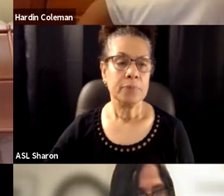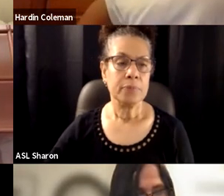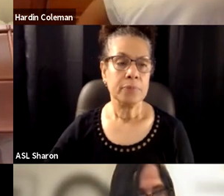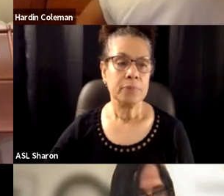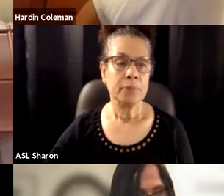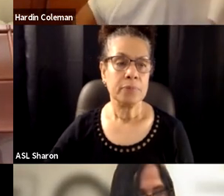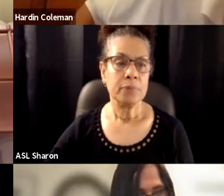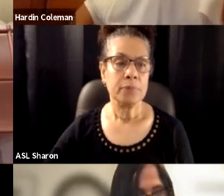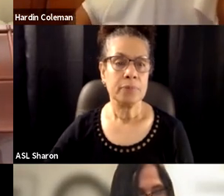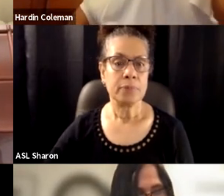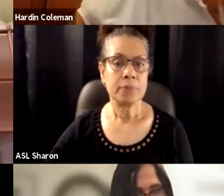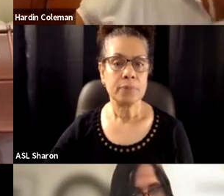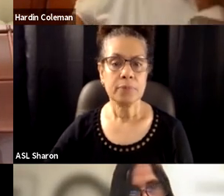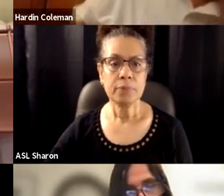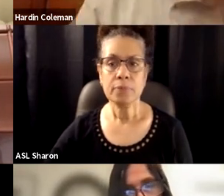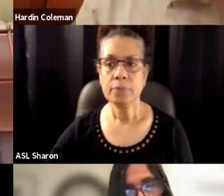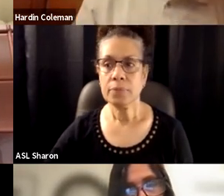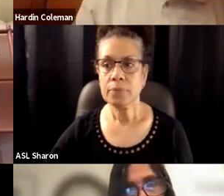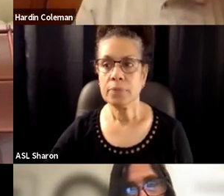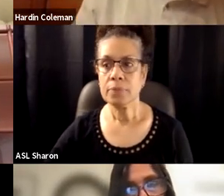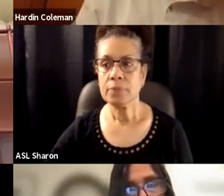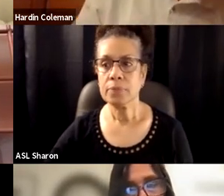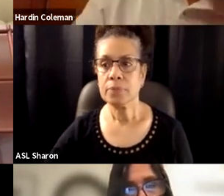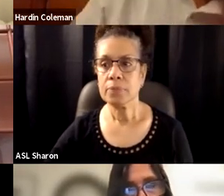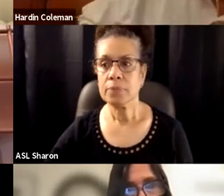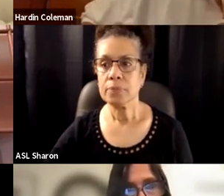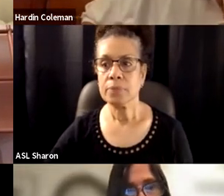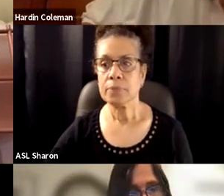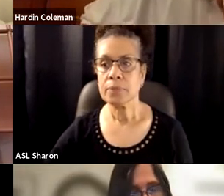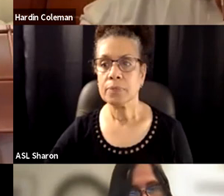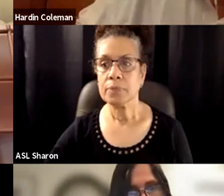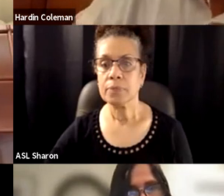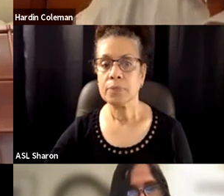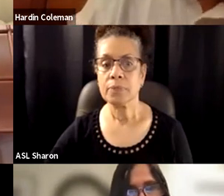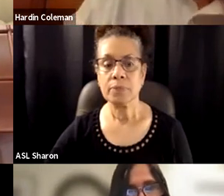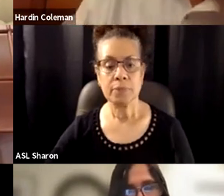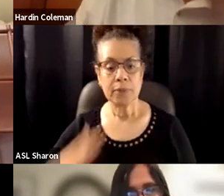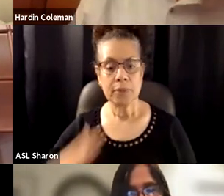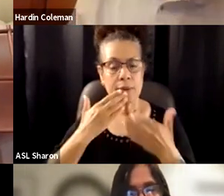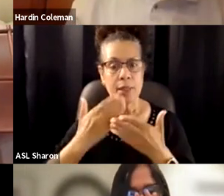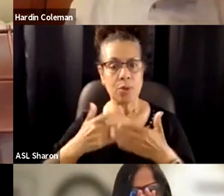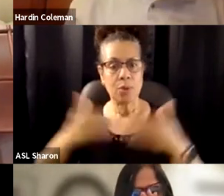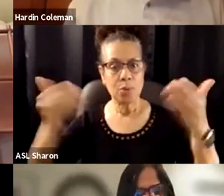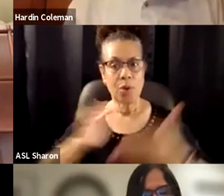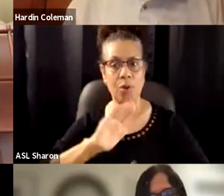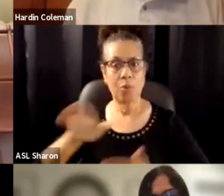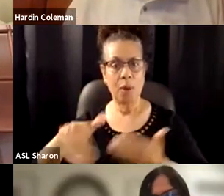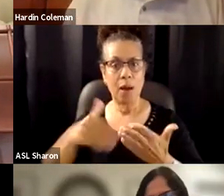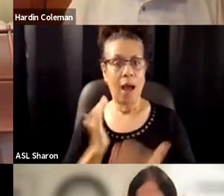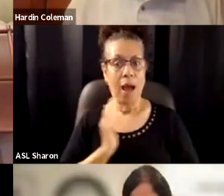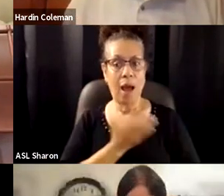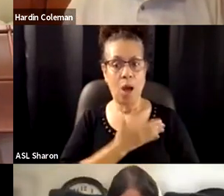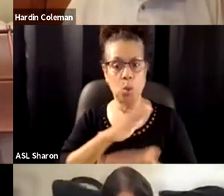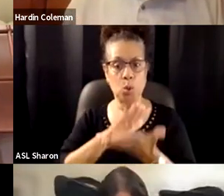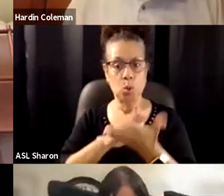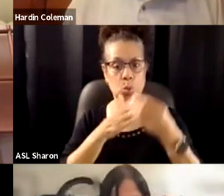thank you very much superintendent and i want to give a warm welcome to our new school leaders thank you all for taking this critical work i